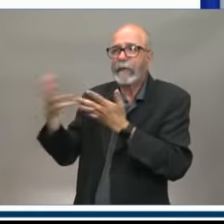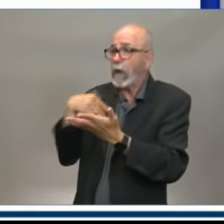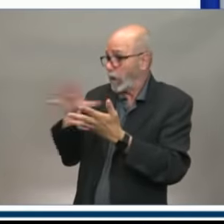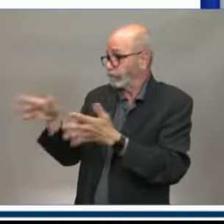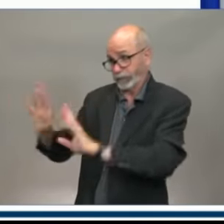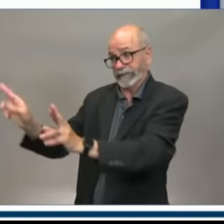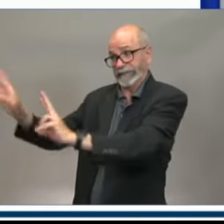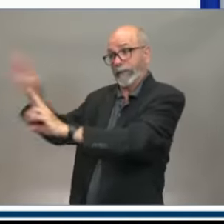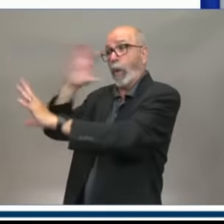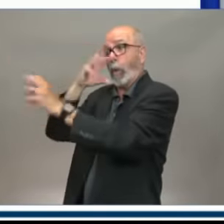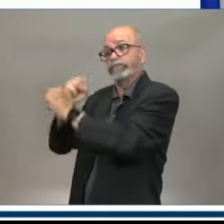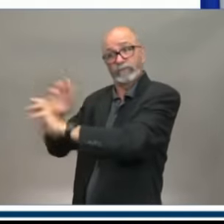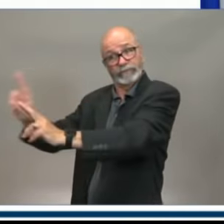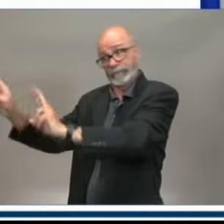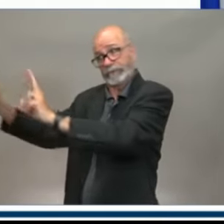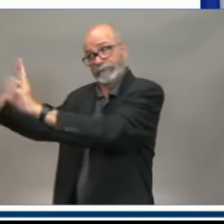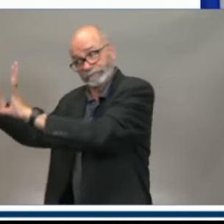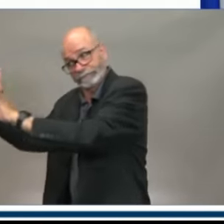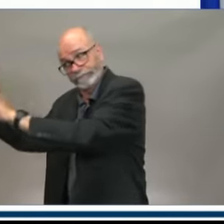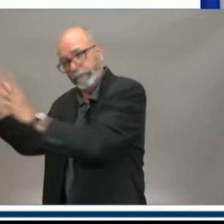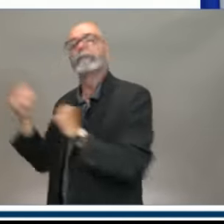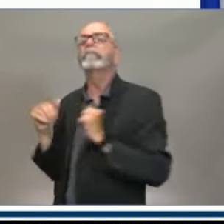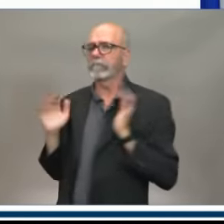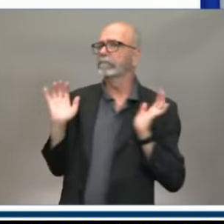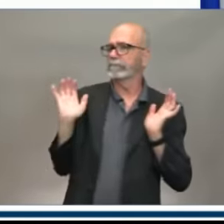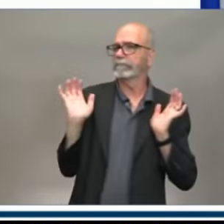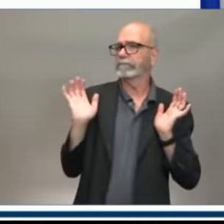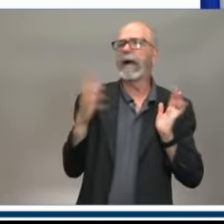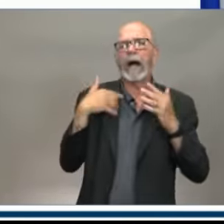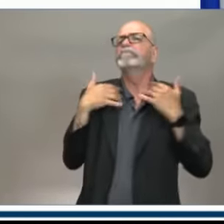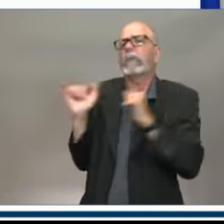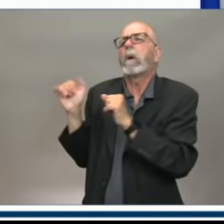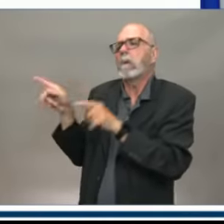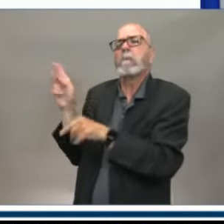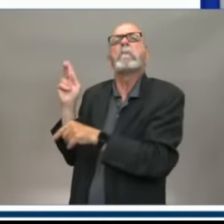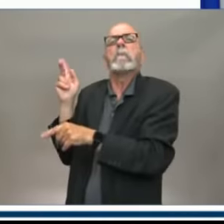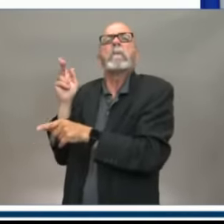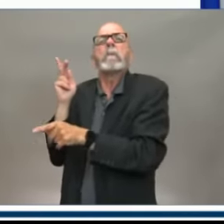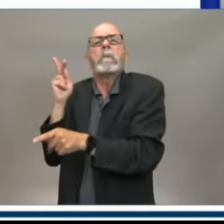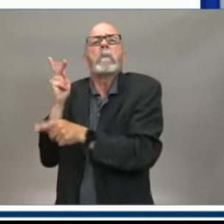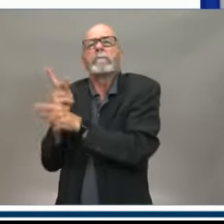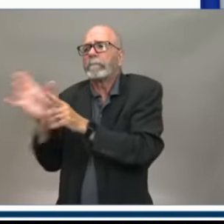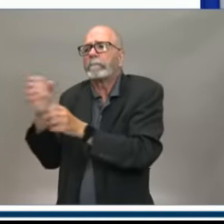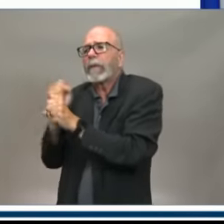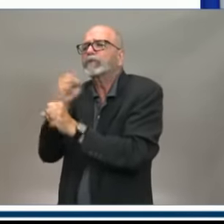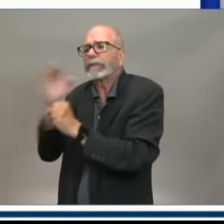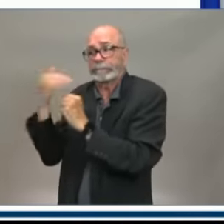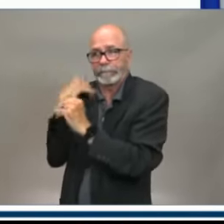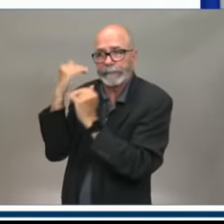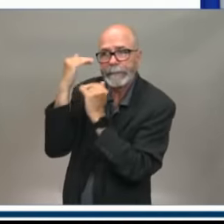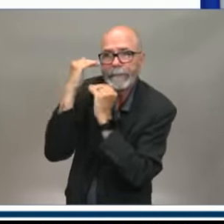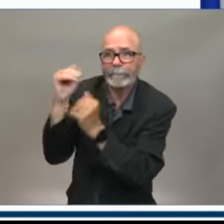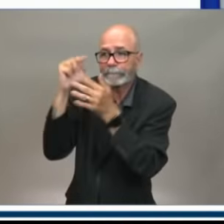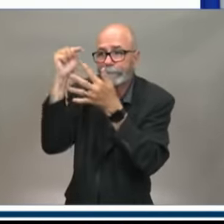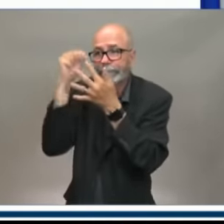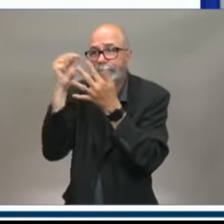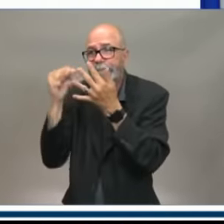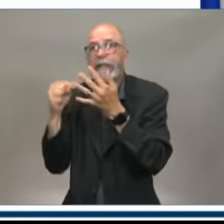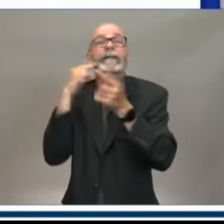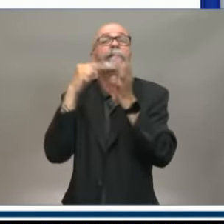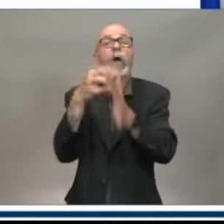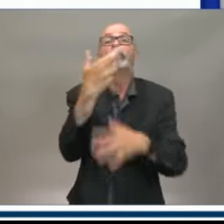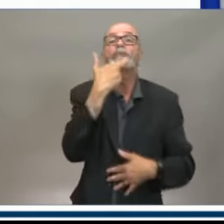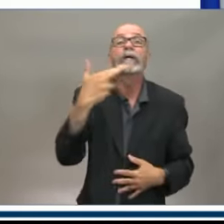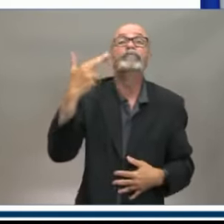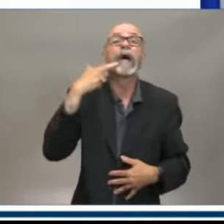we continue, there will be always the restrictions on the size of capacity in restaurants, for example, or the number of people in